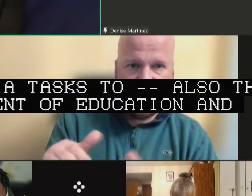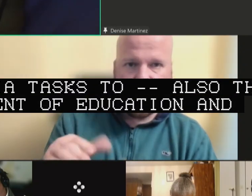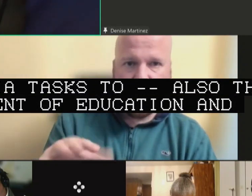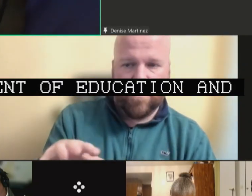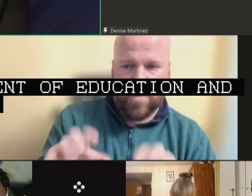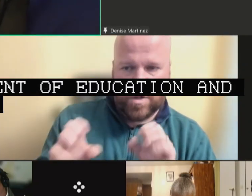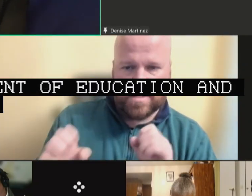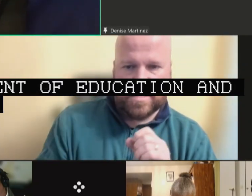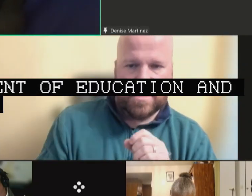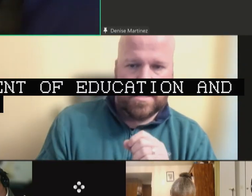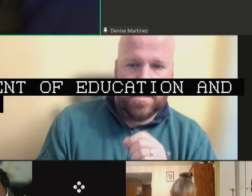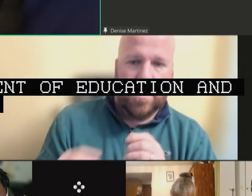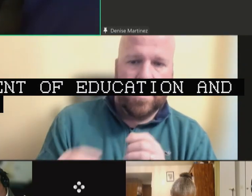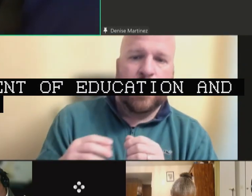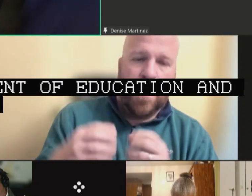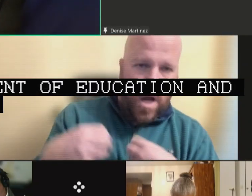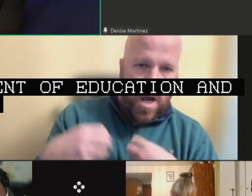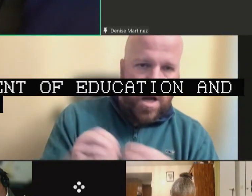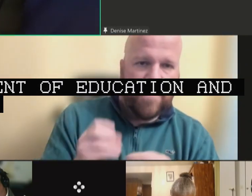The Office of Civil Rights